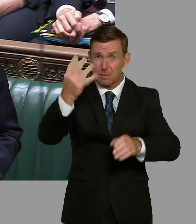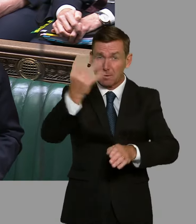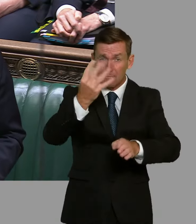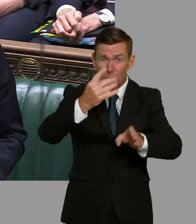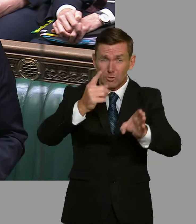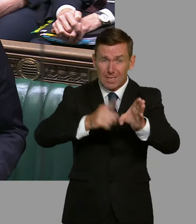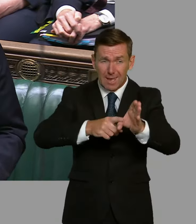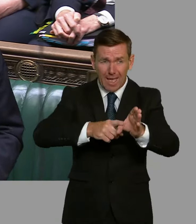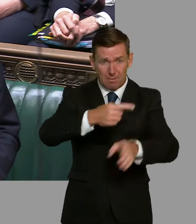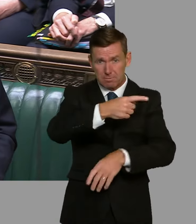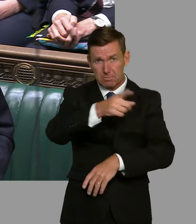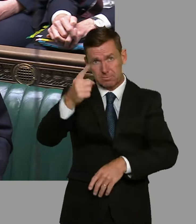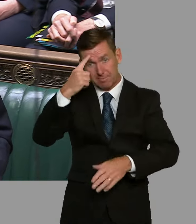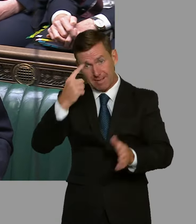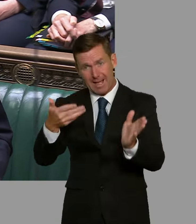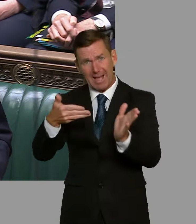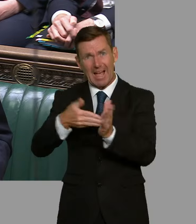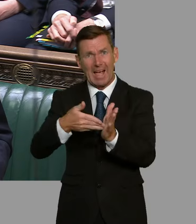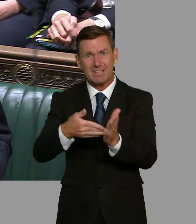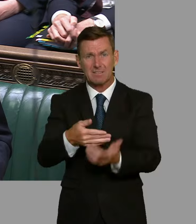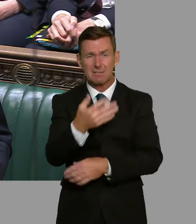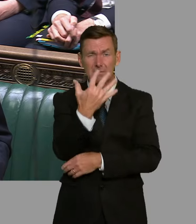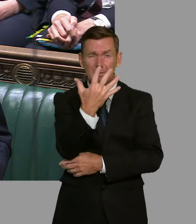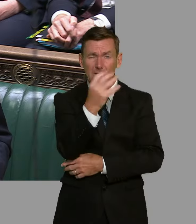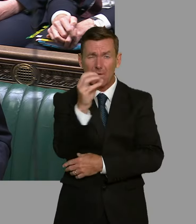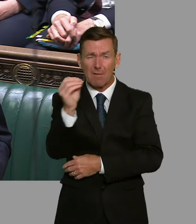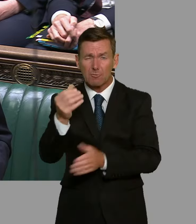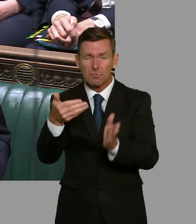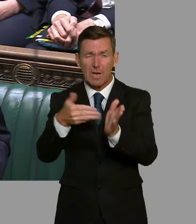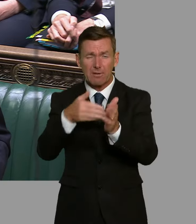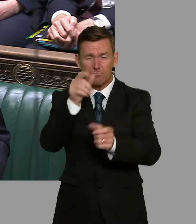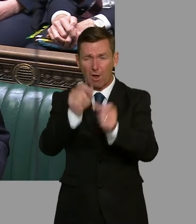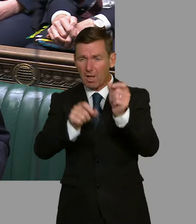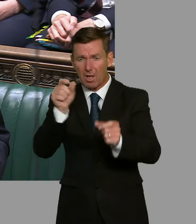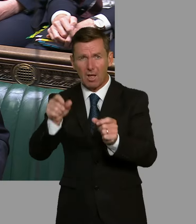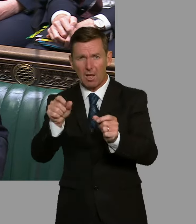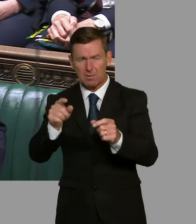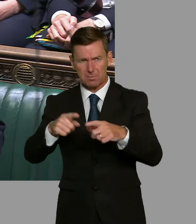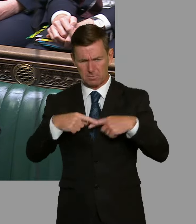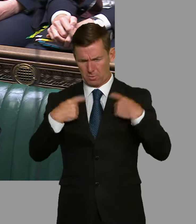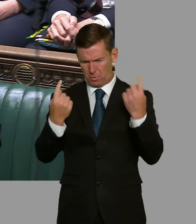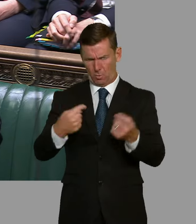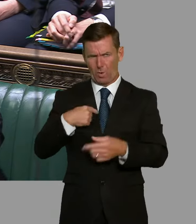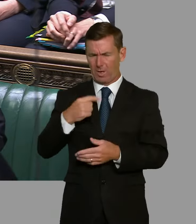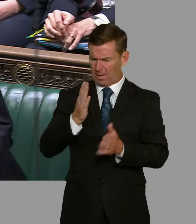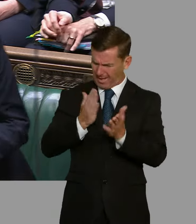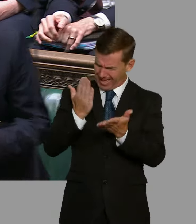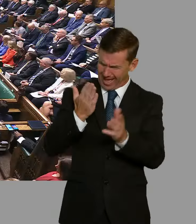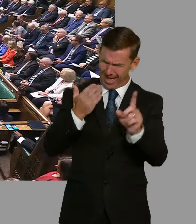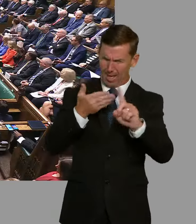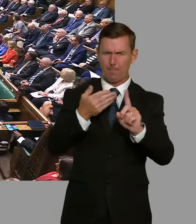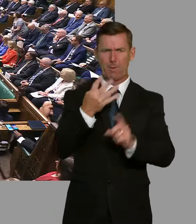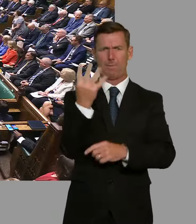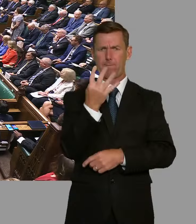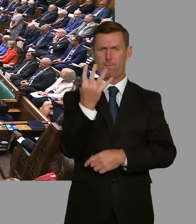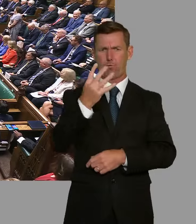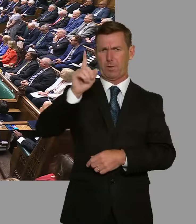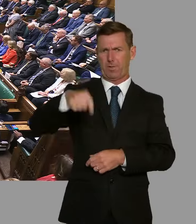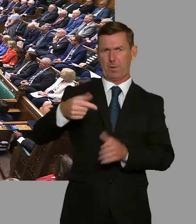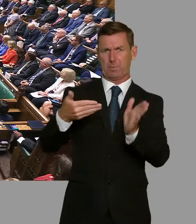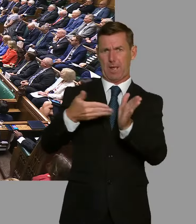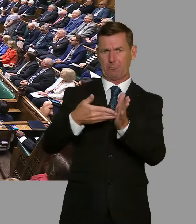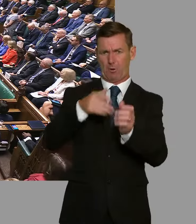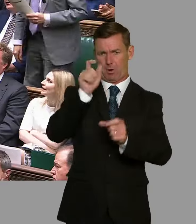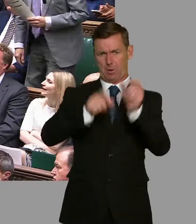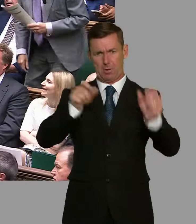extra places. We will deliver 14,000 new prison places so the public are protected from these vile offenders. Thank you, John.